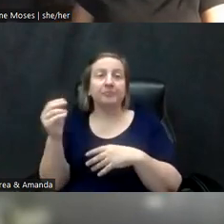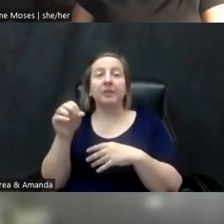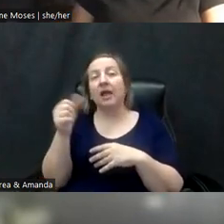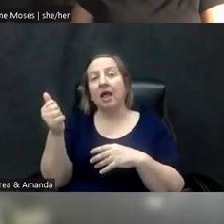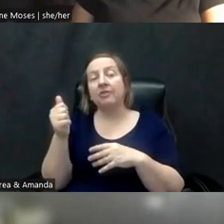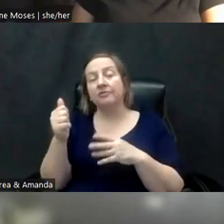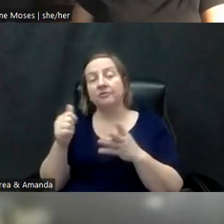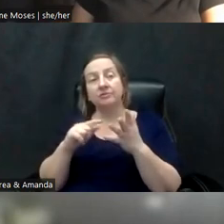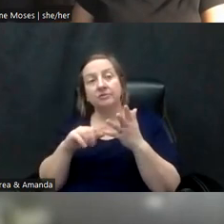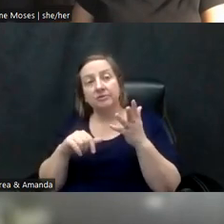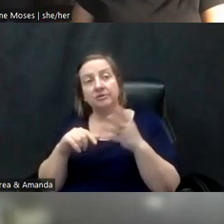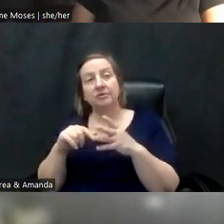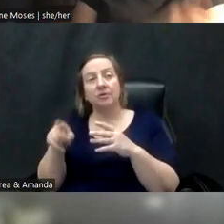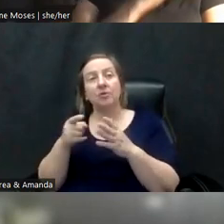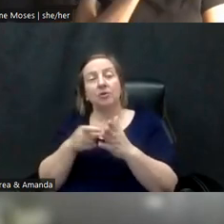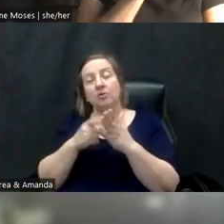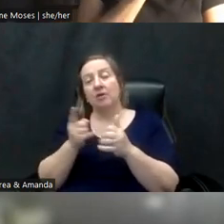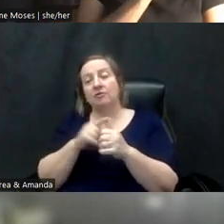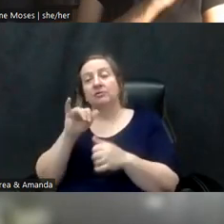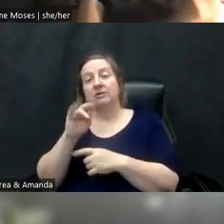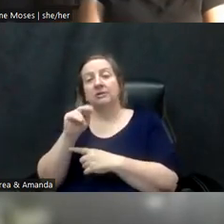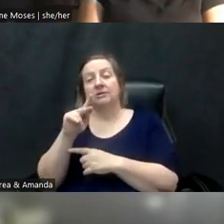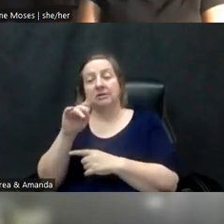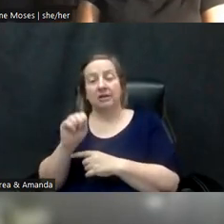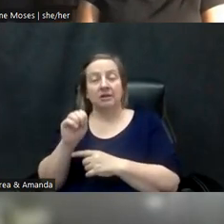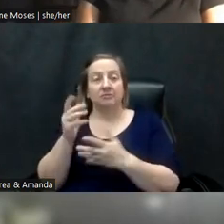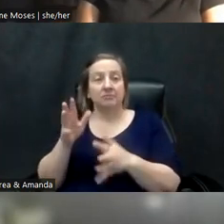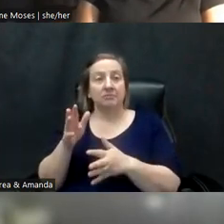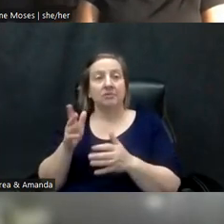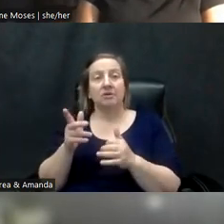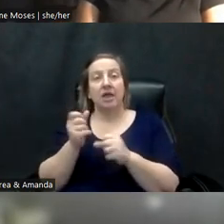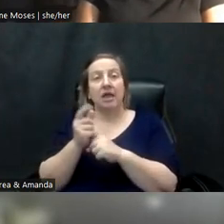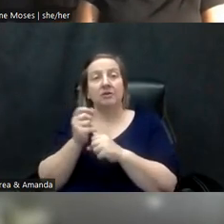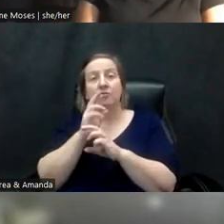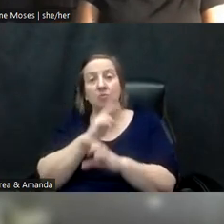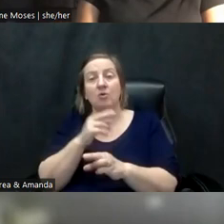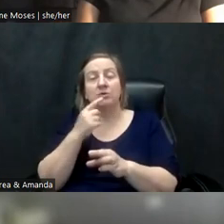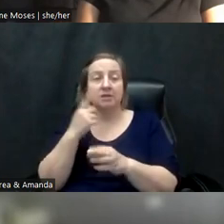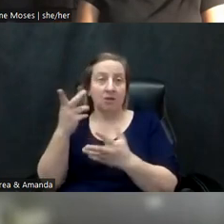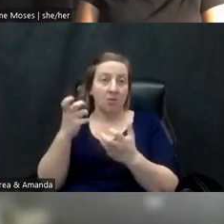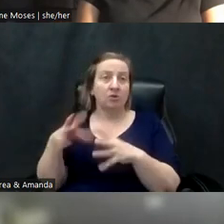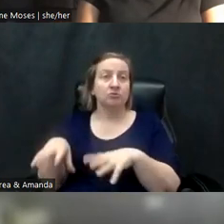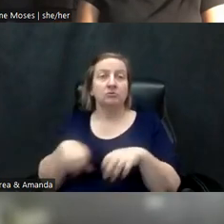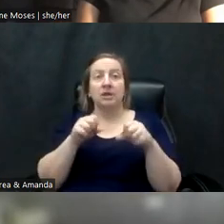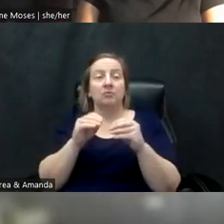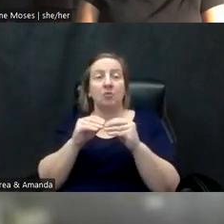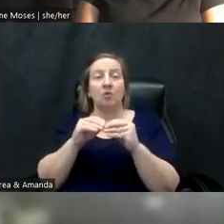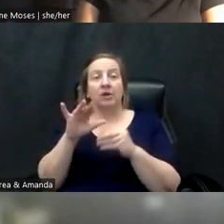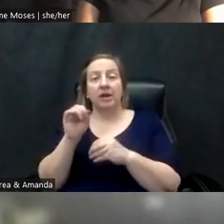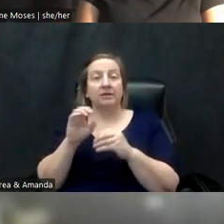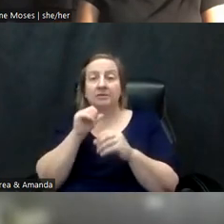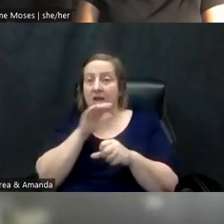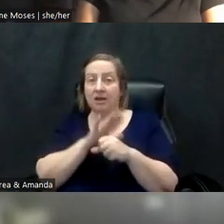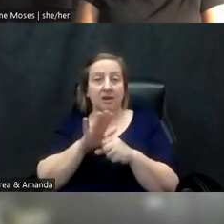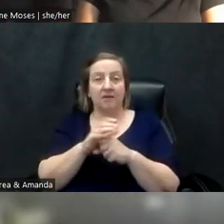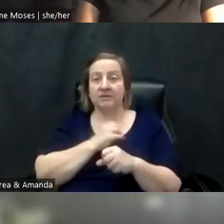The other ones, they only require initial intake. Their annual report explains that they would like to take on more cases, but they don't have the staff or the